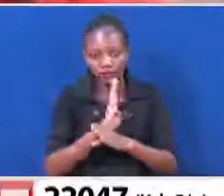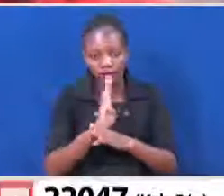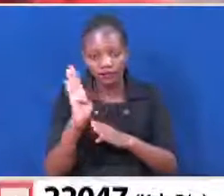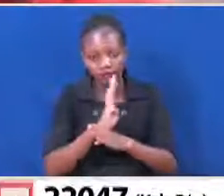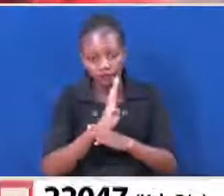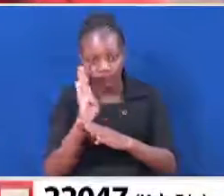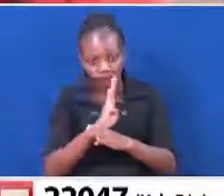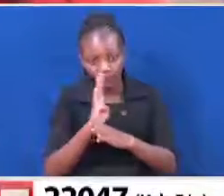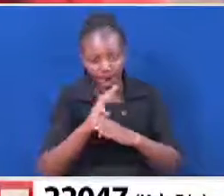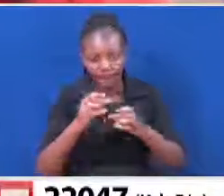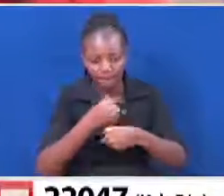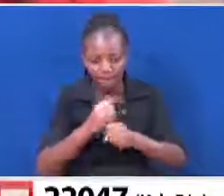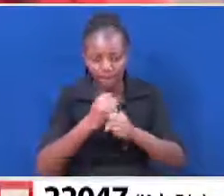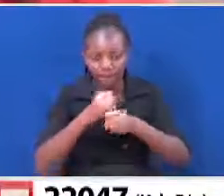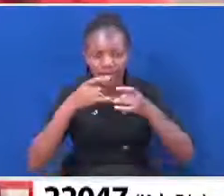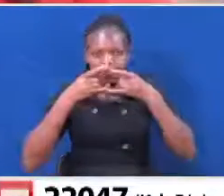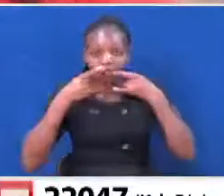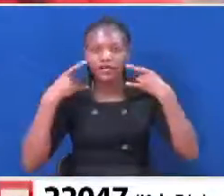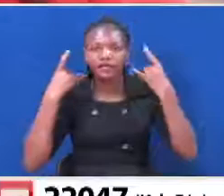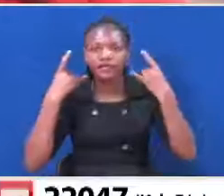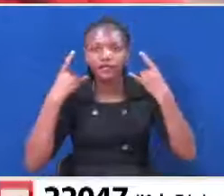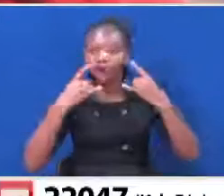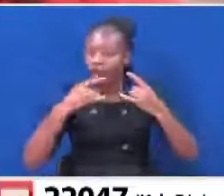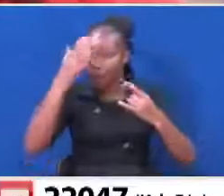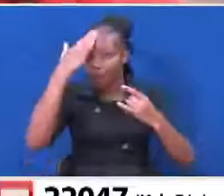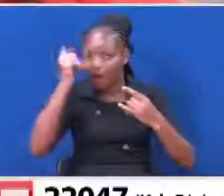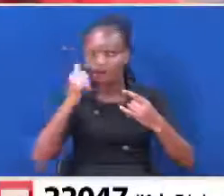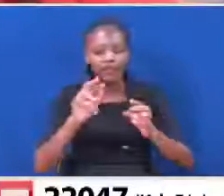most essential item, face masks, meant to combat the